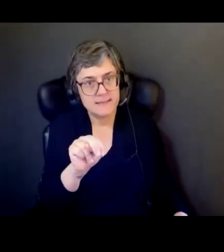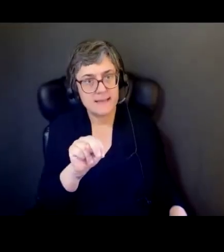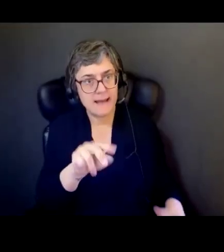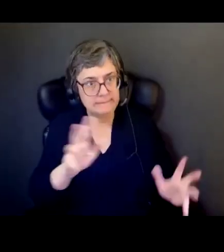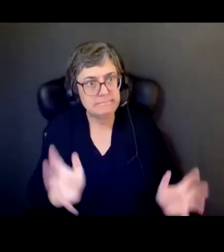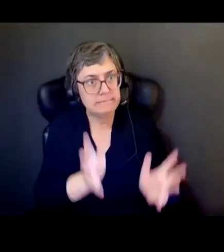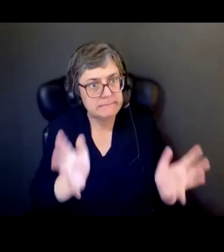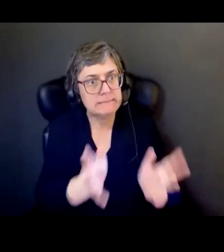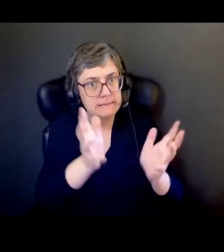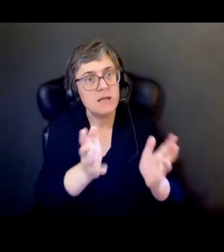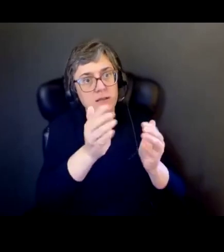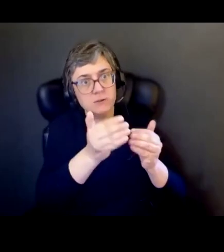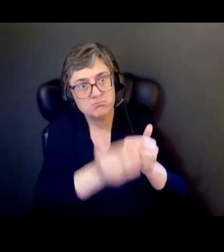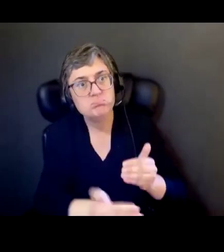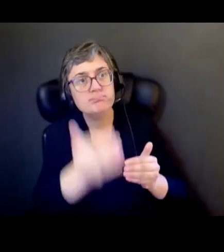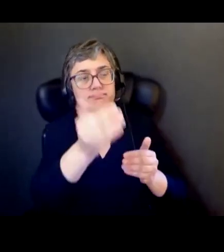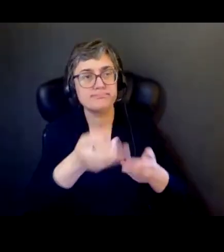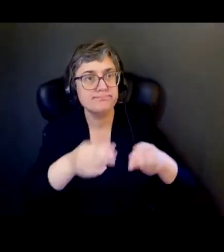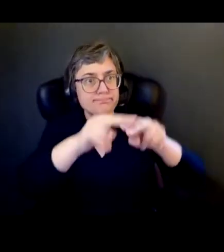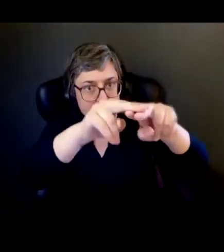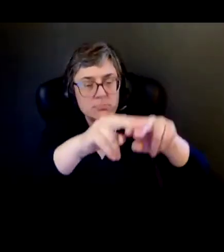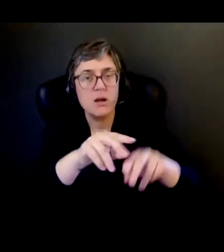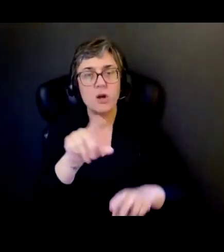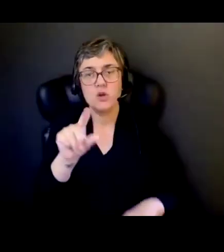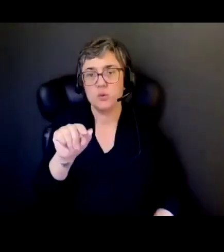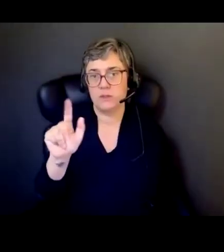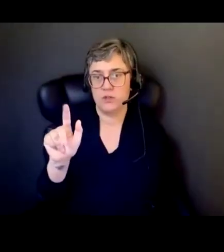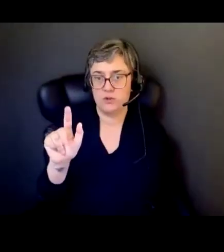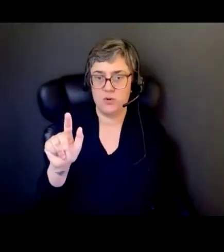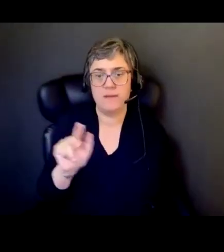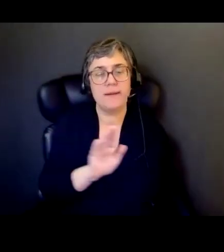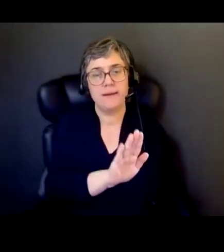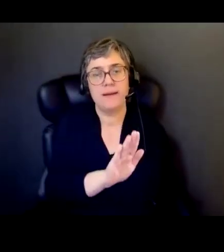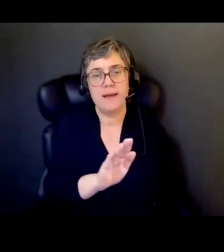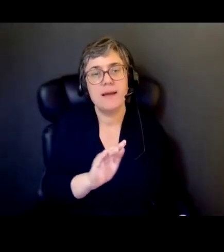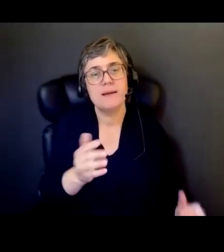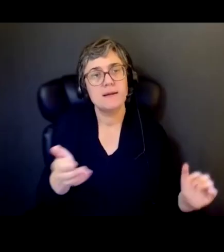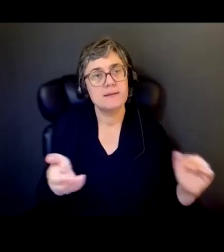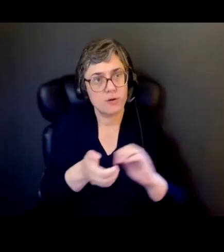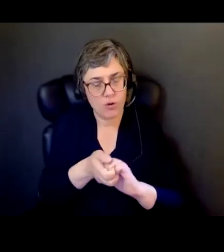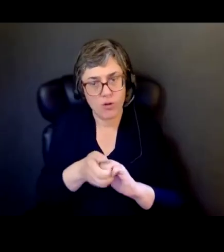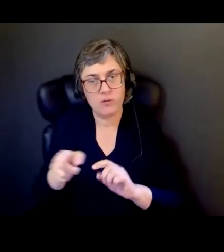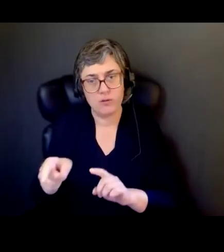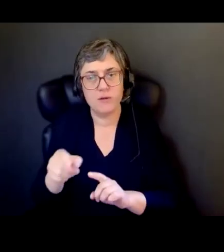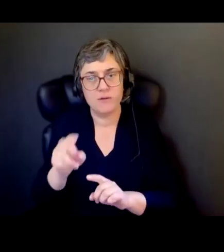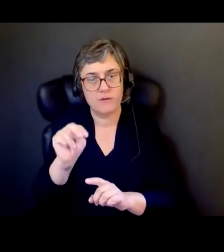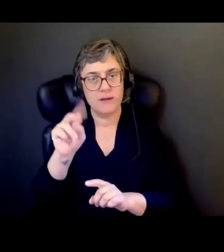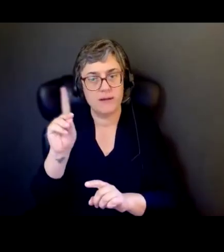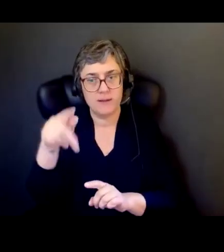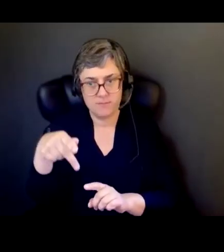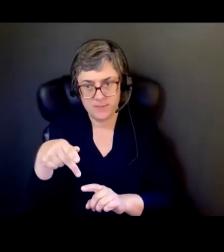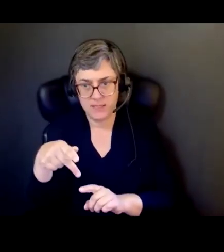in 2023, when his colleague from the NDP, MP Laurel